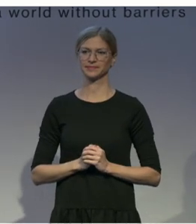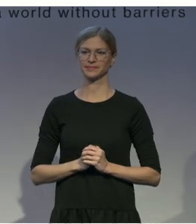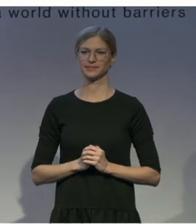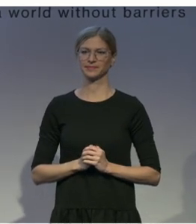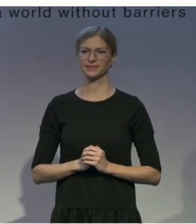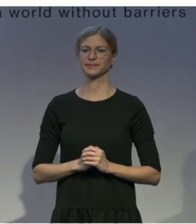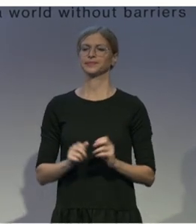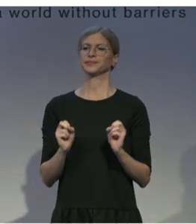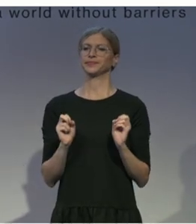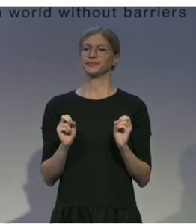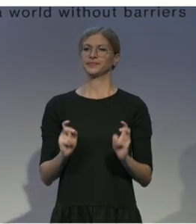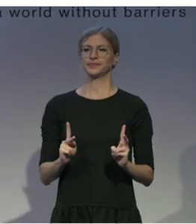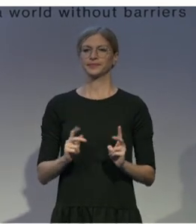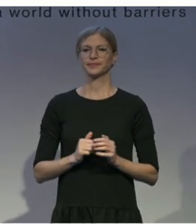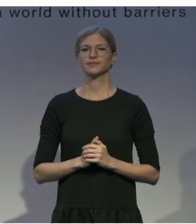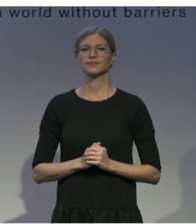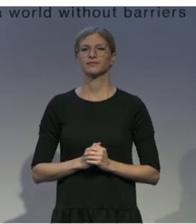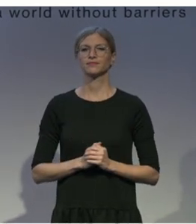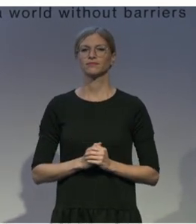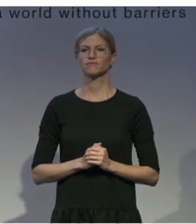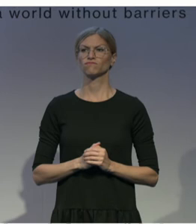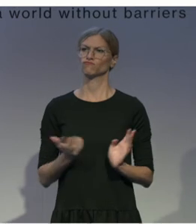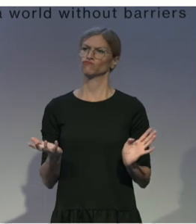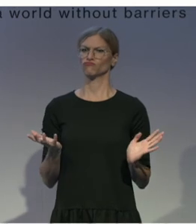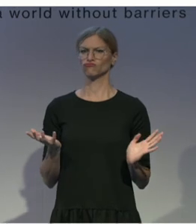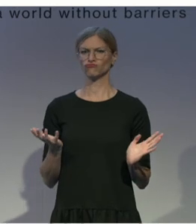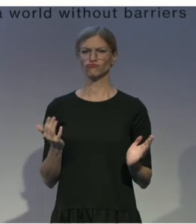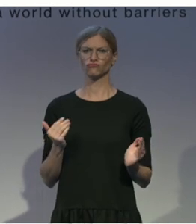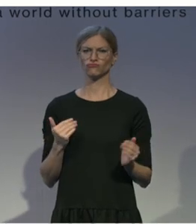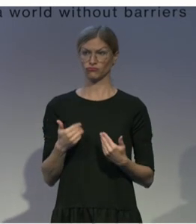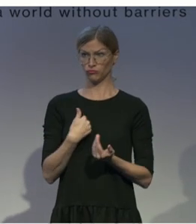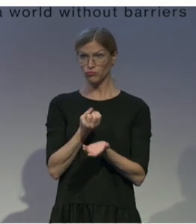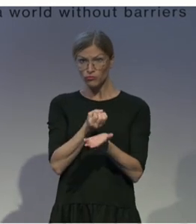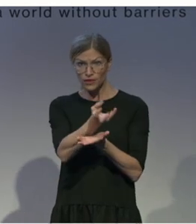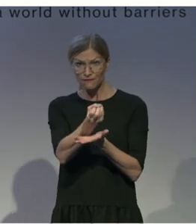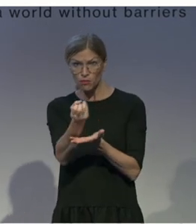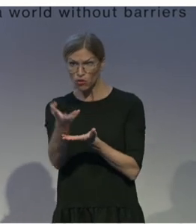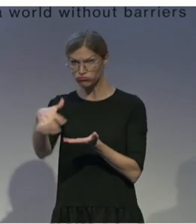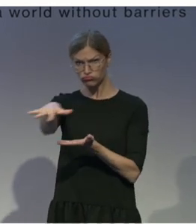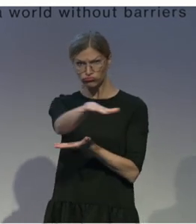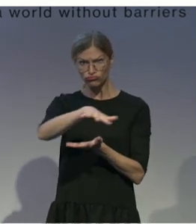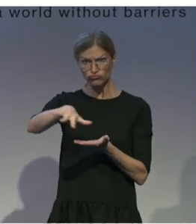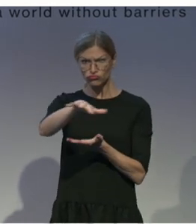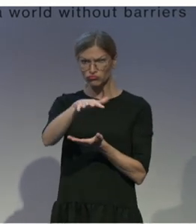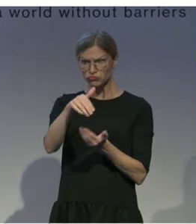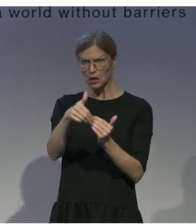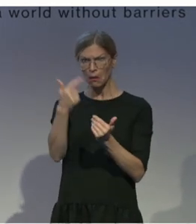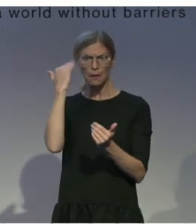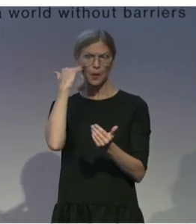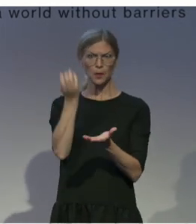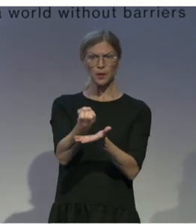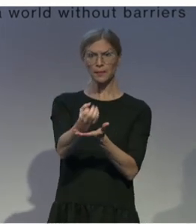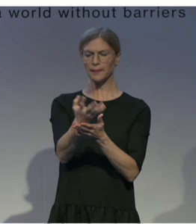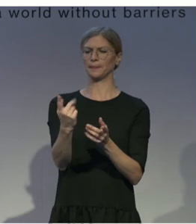Okay. Usually, information at local level comes around through the village meetings, through